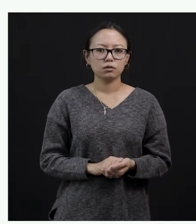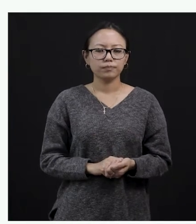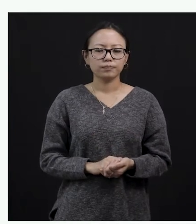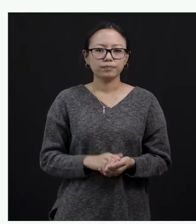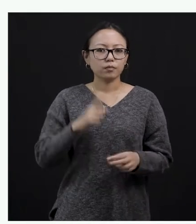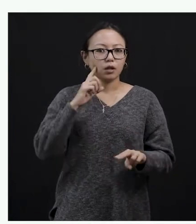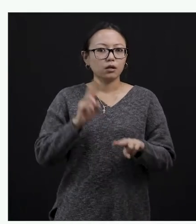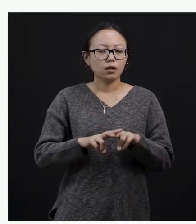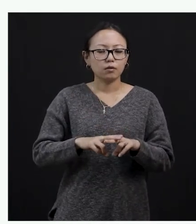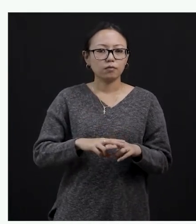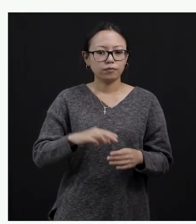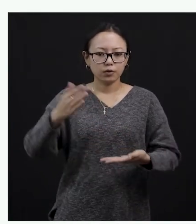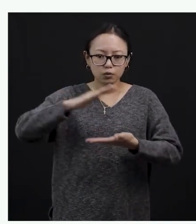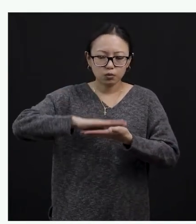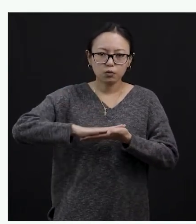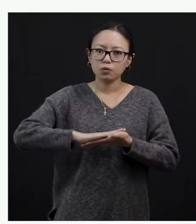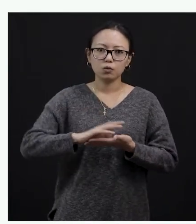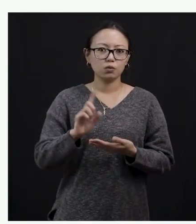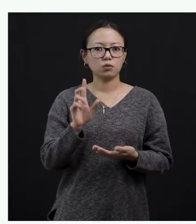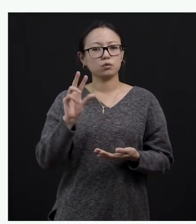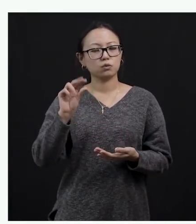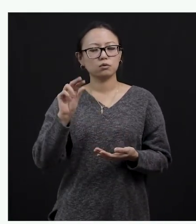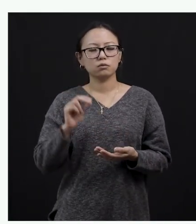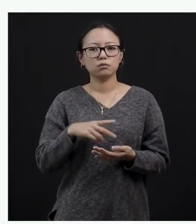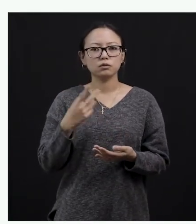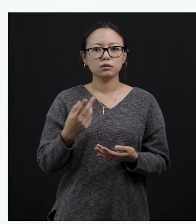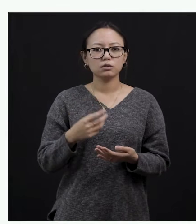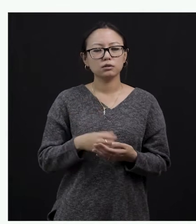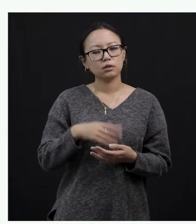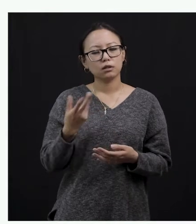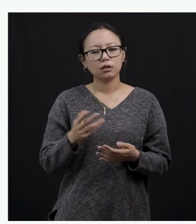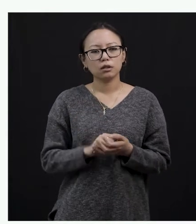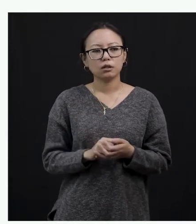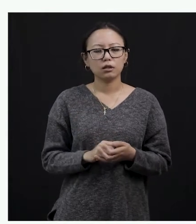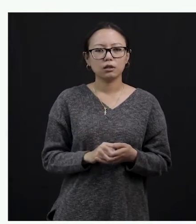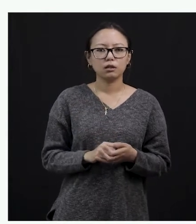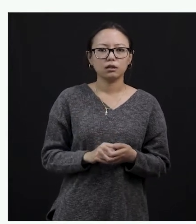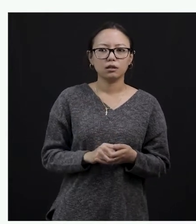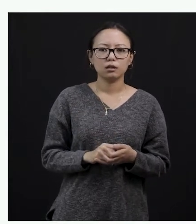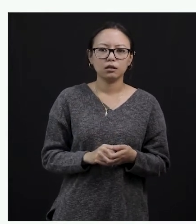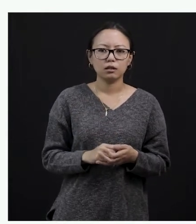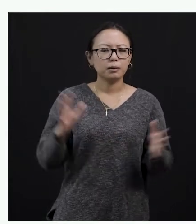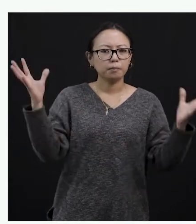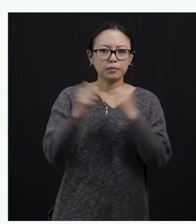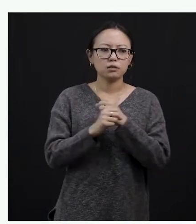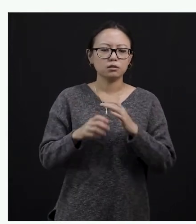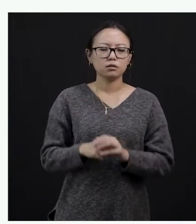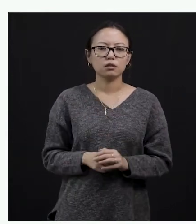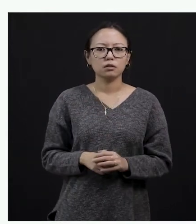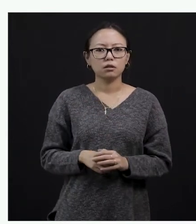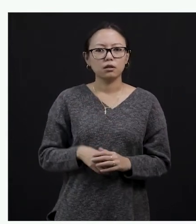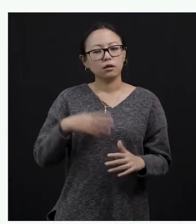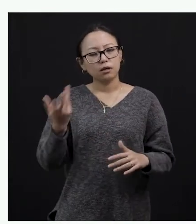it nicely, and then you will put it in the letter box. So go around and search whether there is